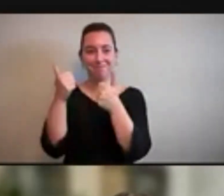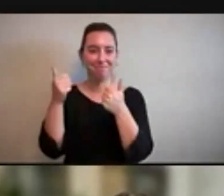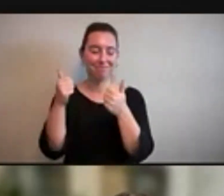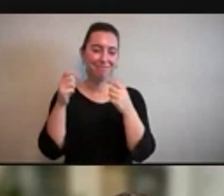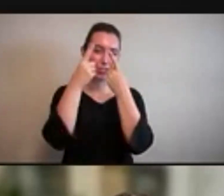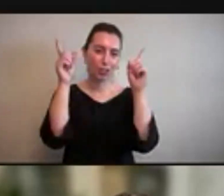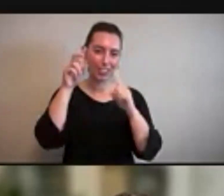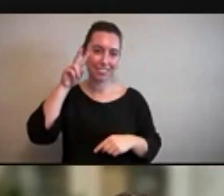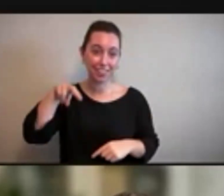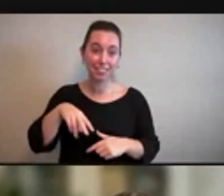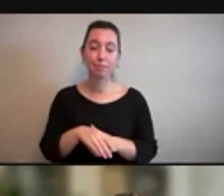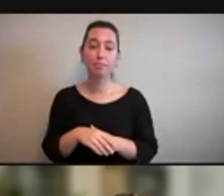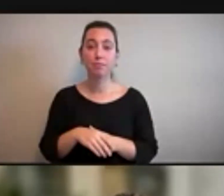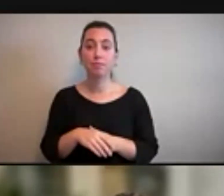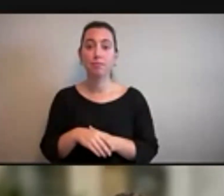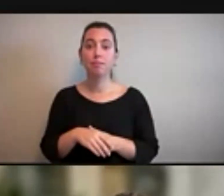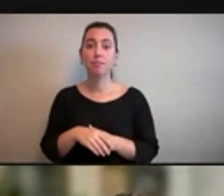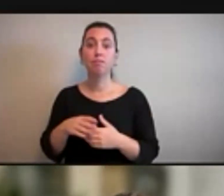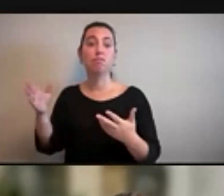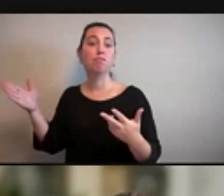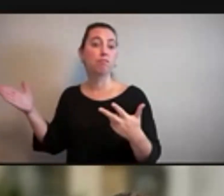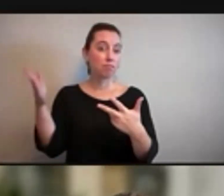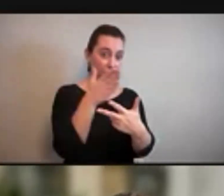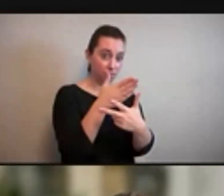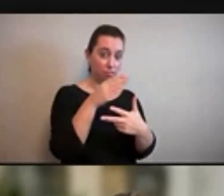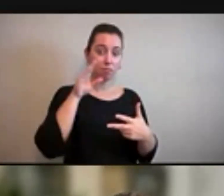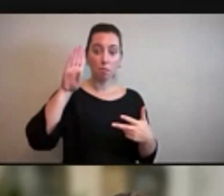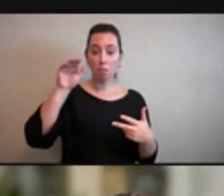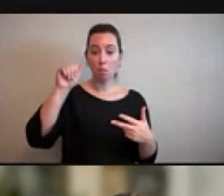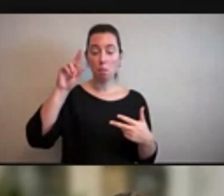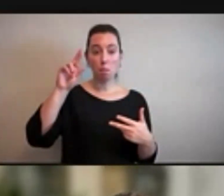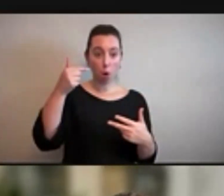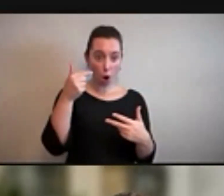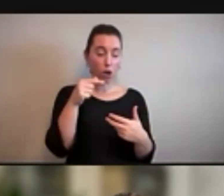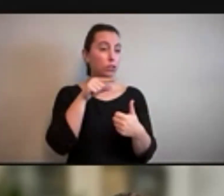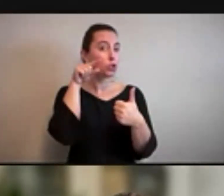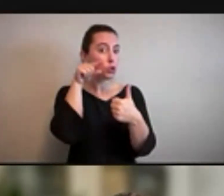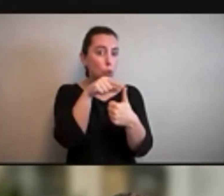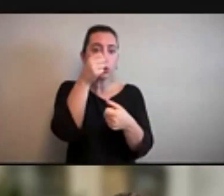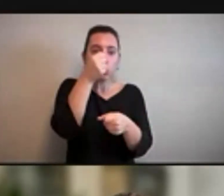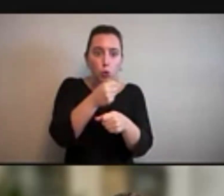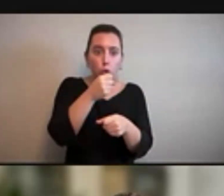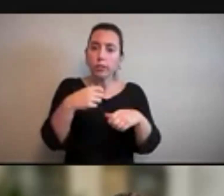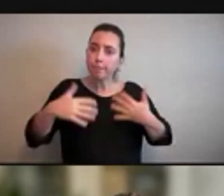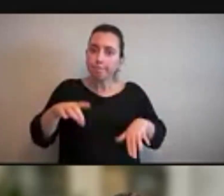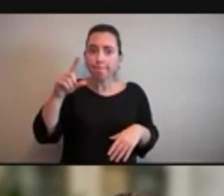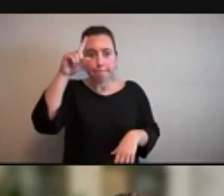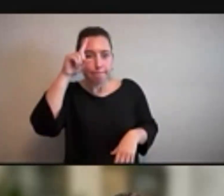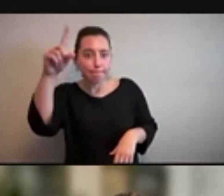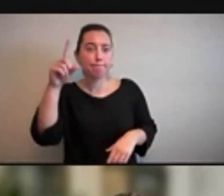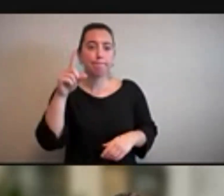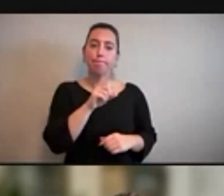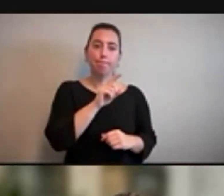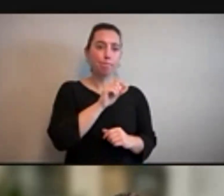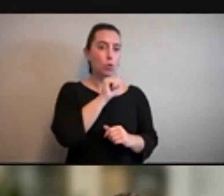wanted to start with asking Bart, this approach and the really clever approach that you have implemented in your